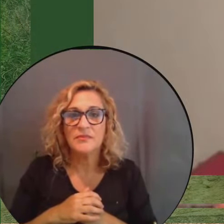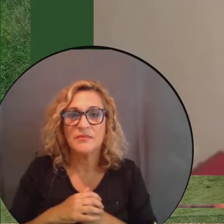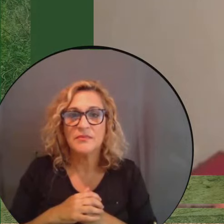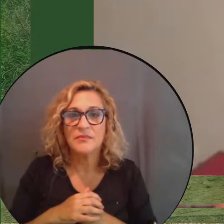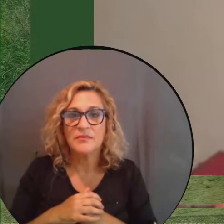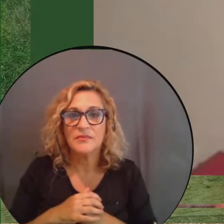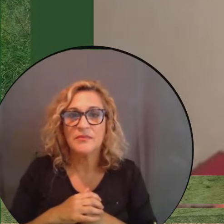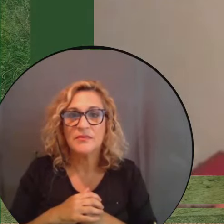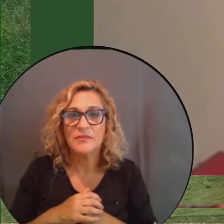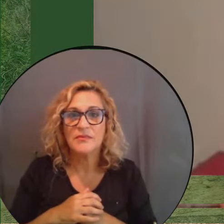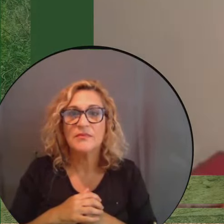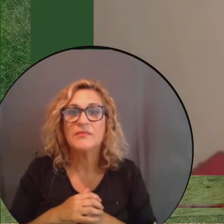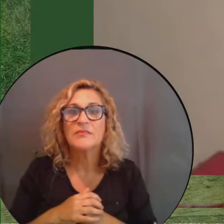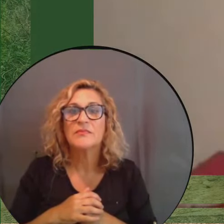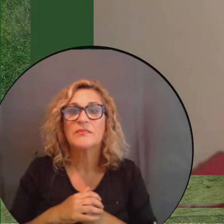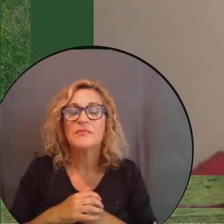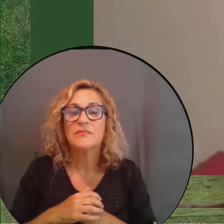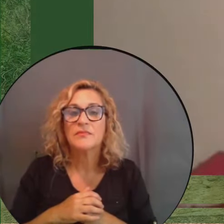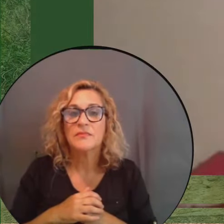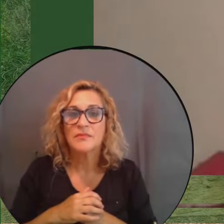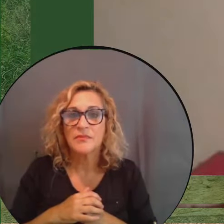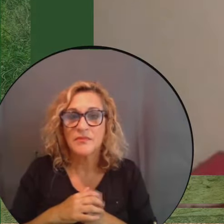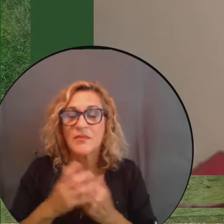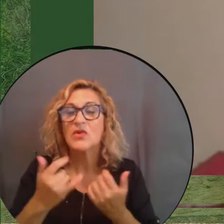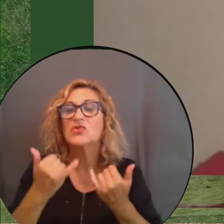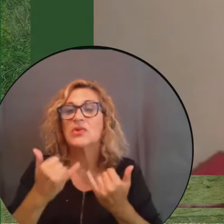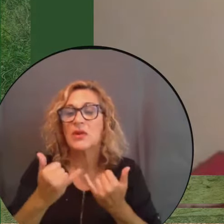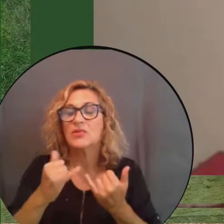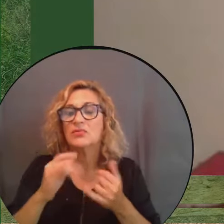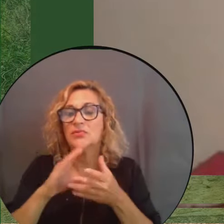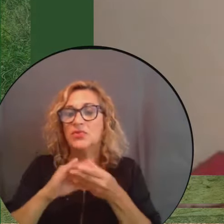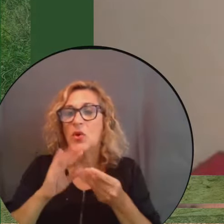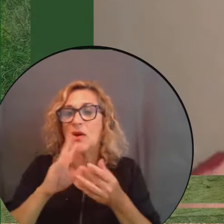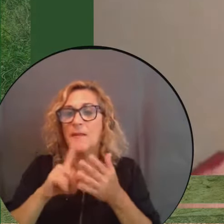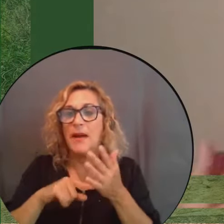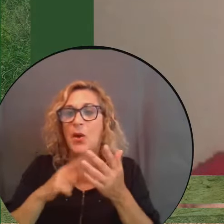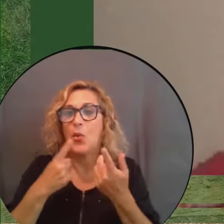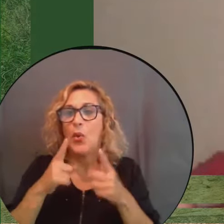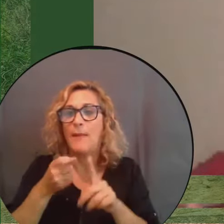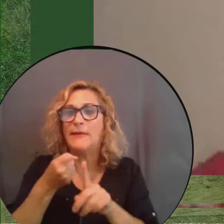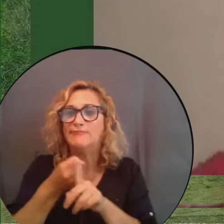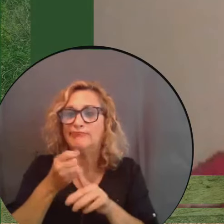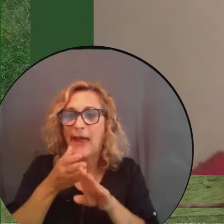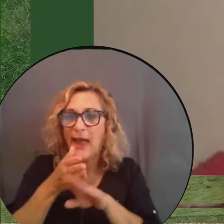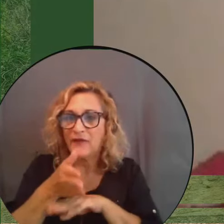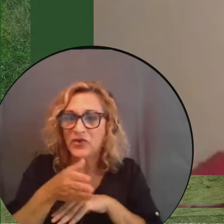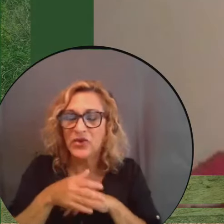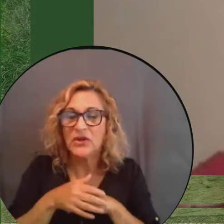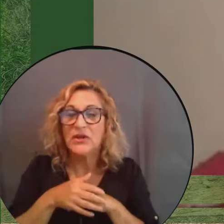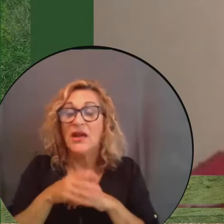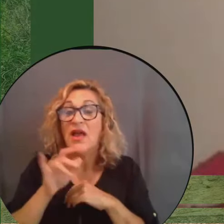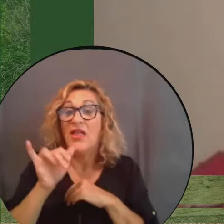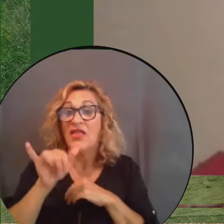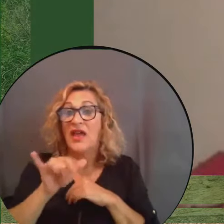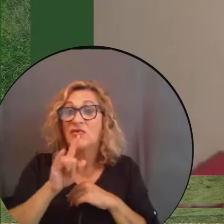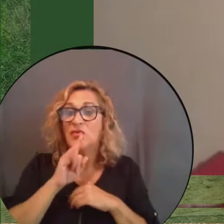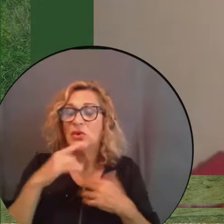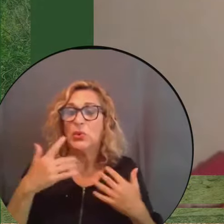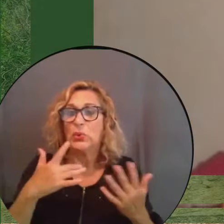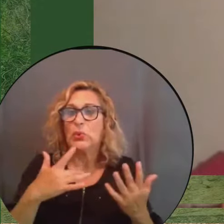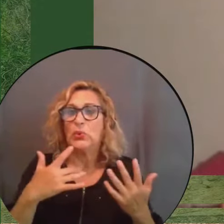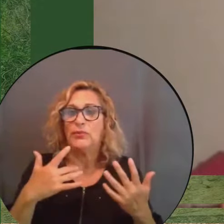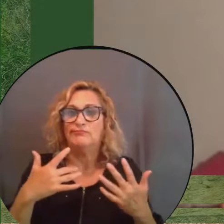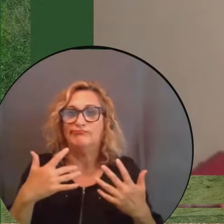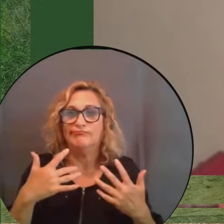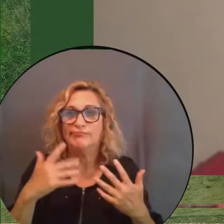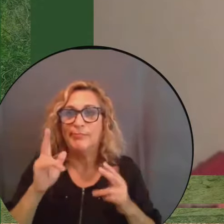sorry, I got a little bit, all right, I was getting into the after effects. We, not only was that chilling effect like felt because